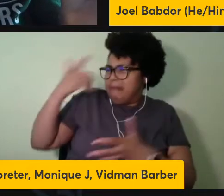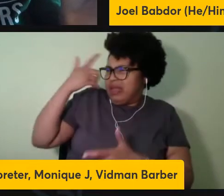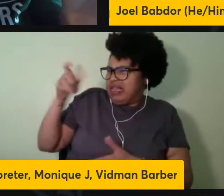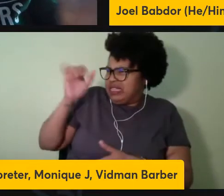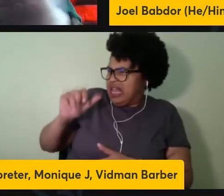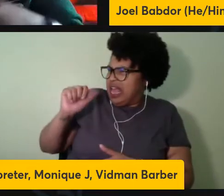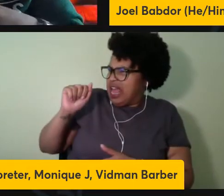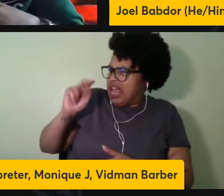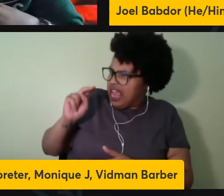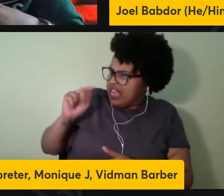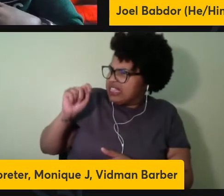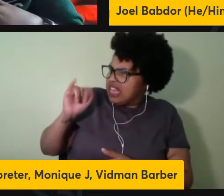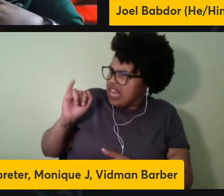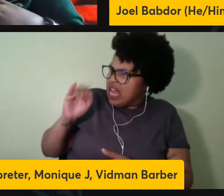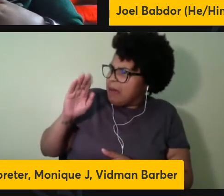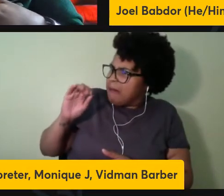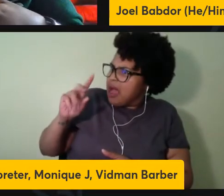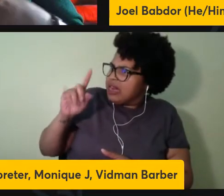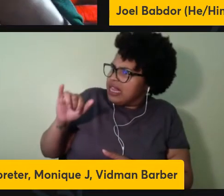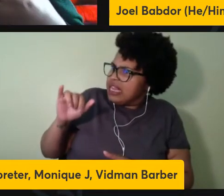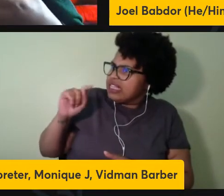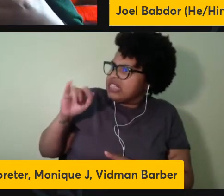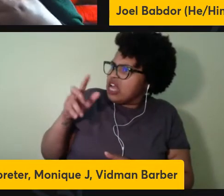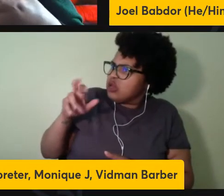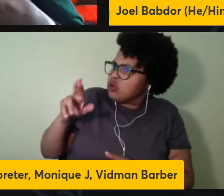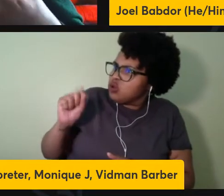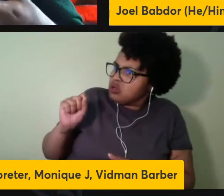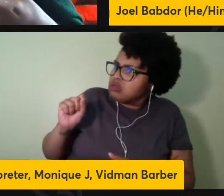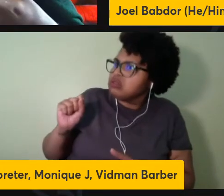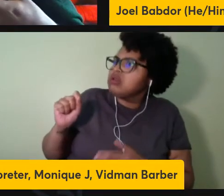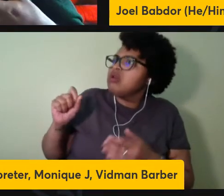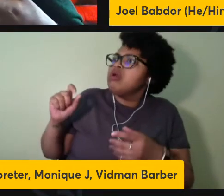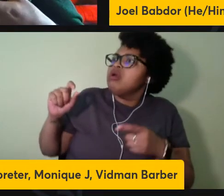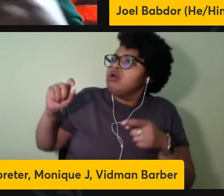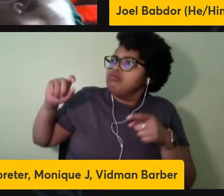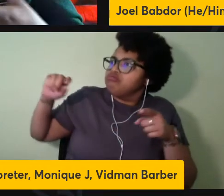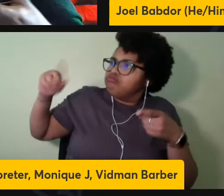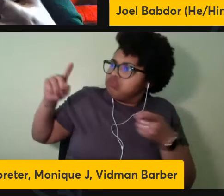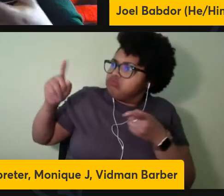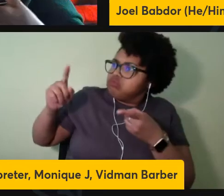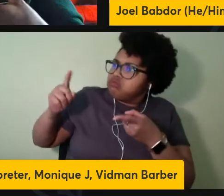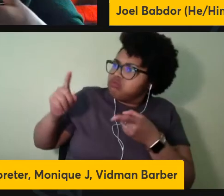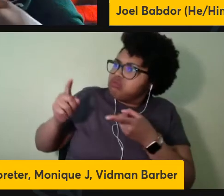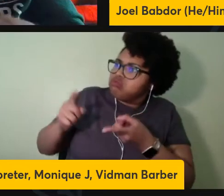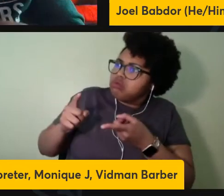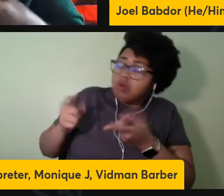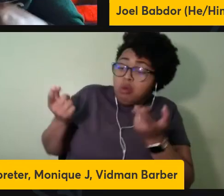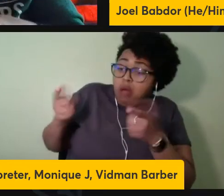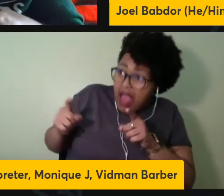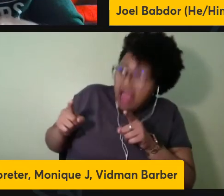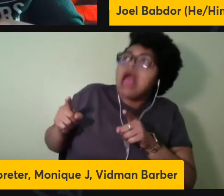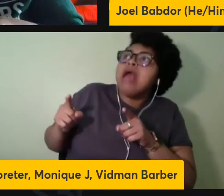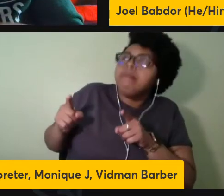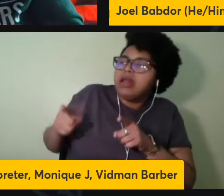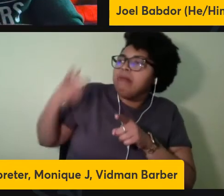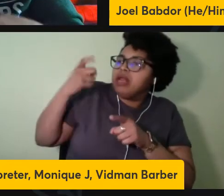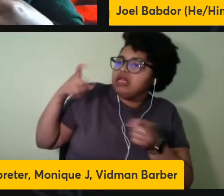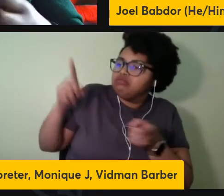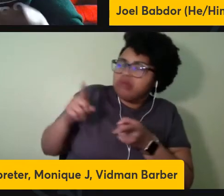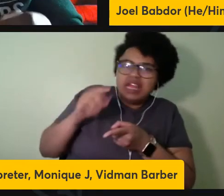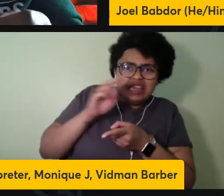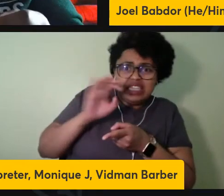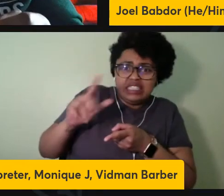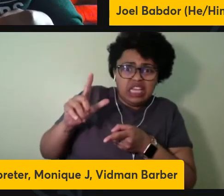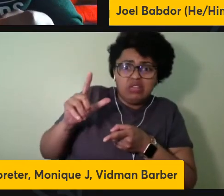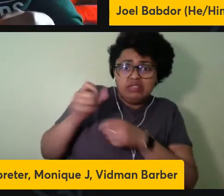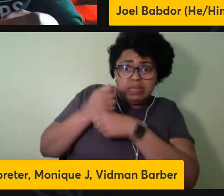titers are going down, the cells that make them are no longer present. But it would be nice to do like an